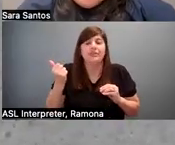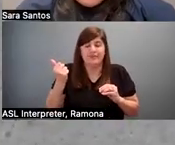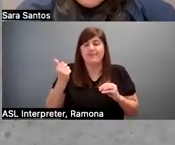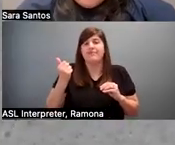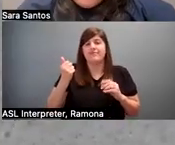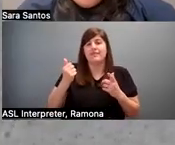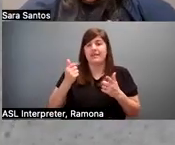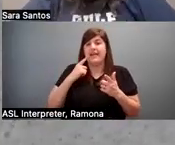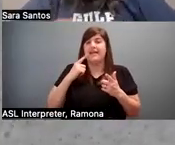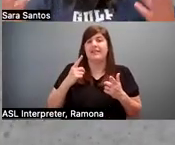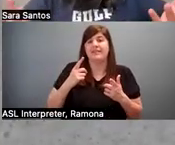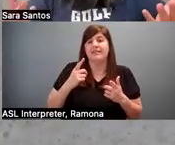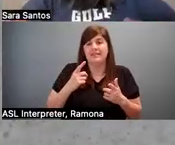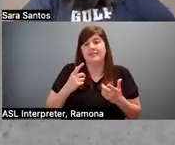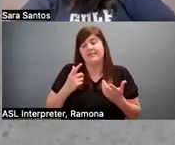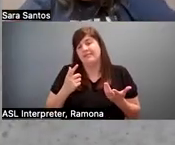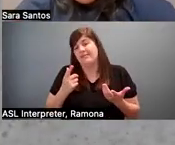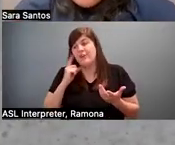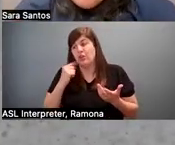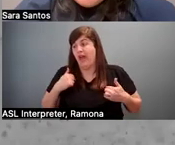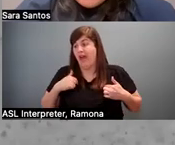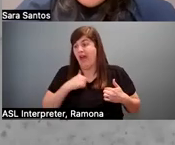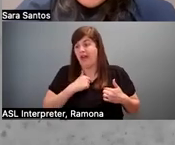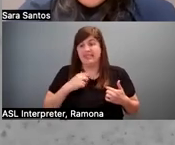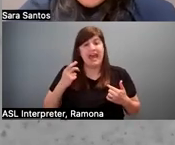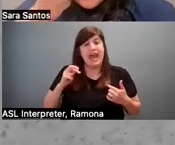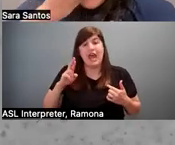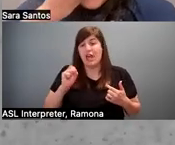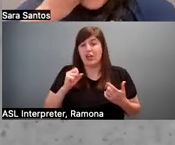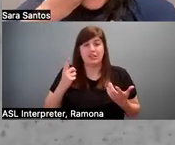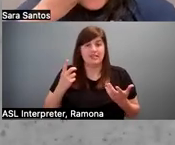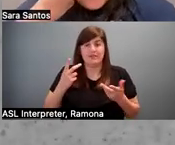swim worse. So, two perspectives on the same issue.